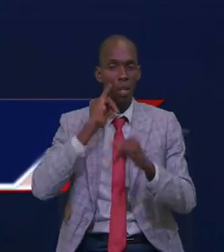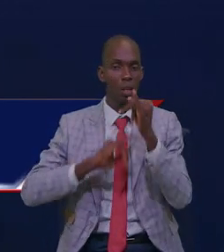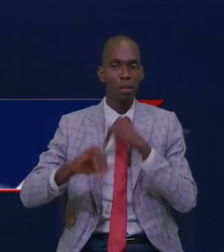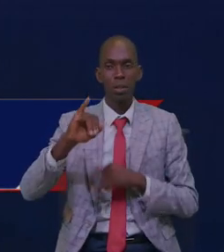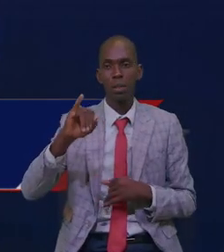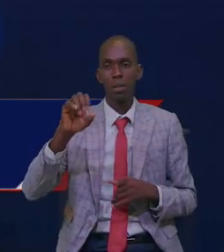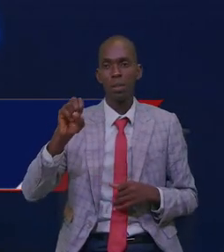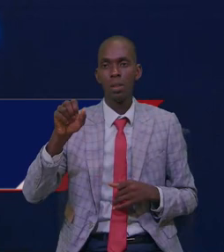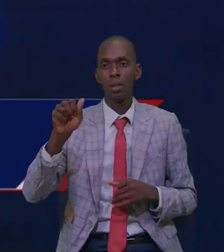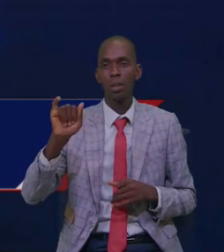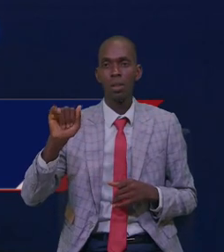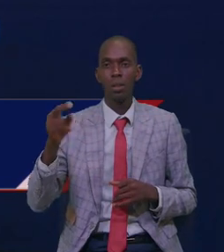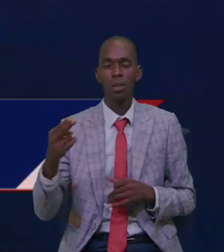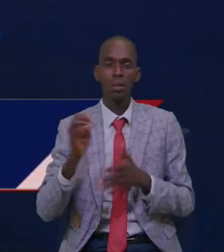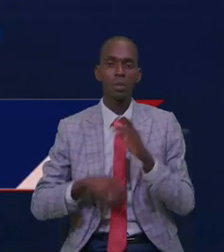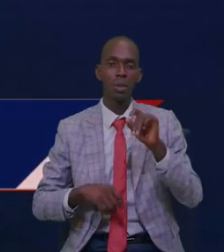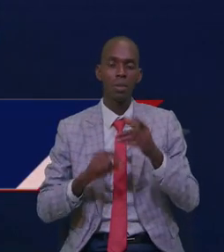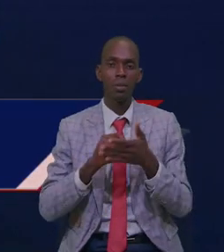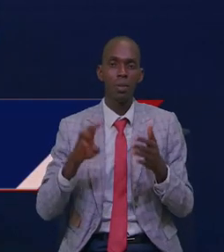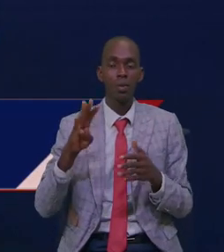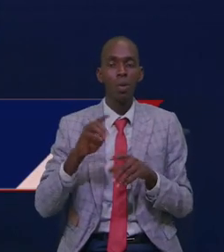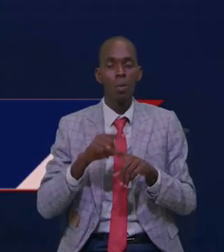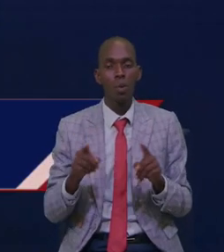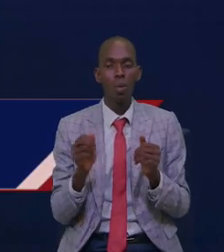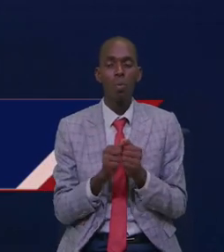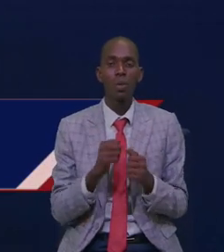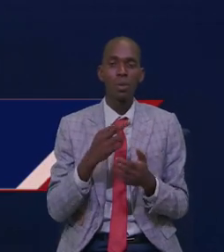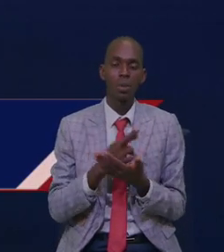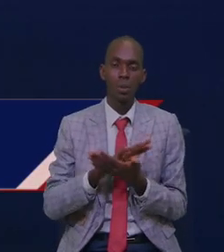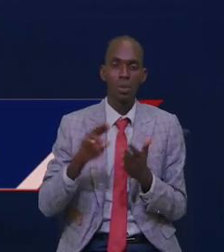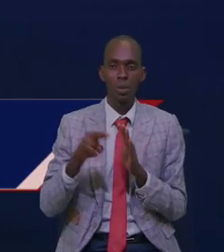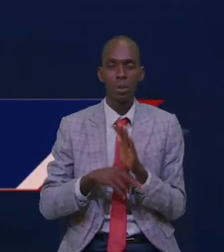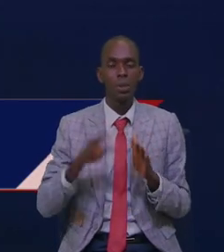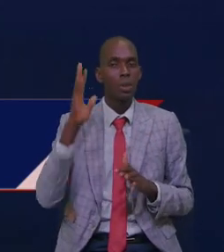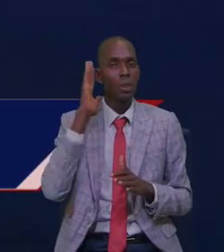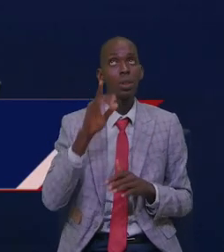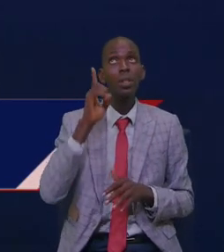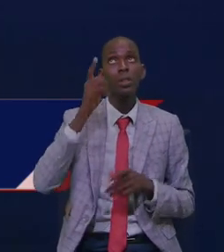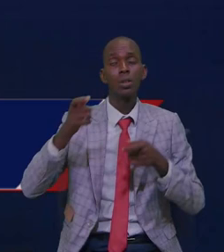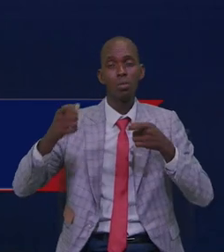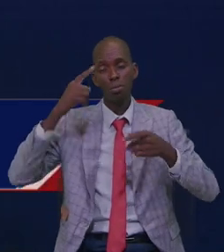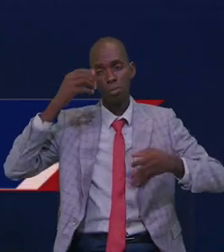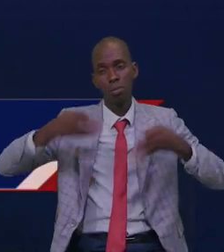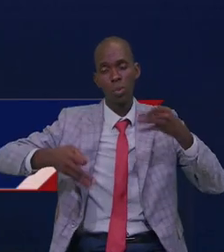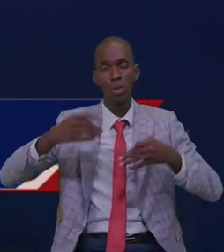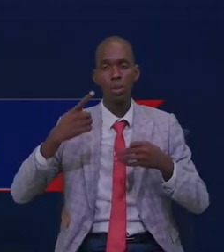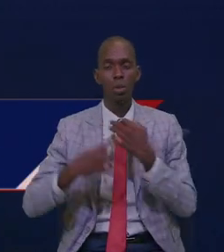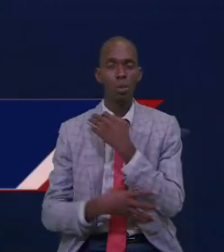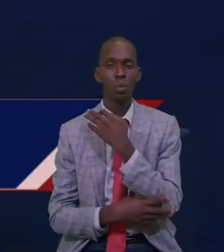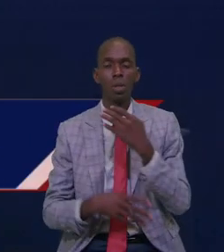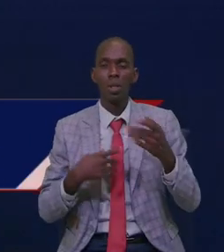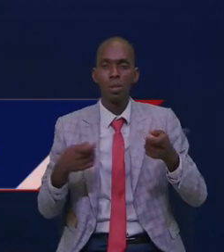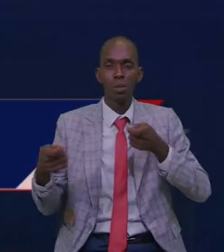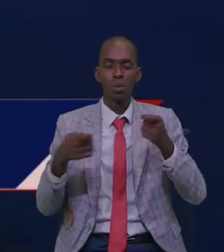but with righteousness shall he judge the poor, and reprove with equity for